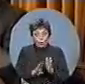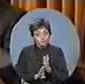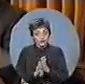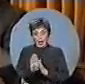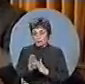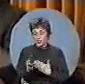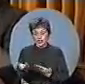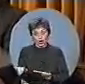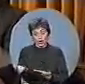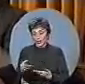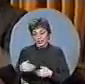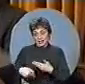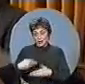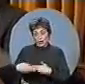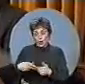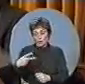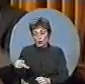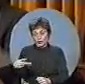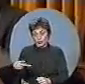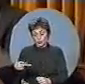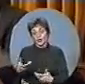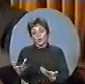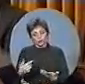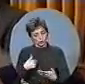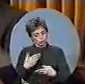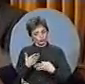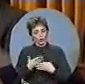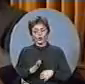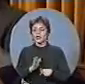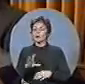industries that can't improve the process,